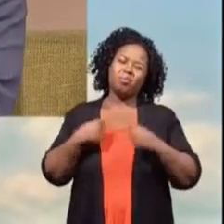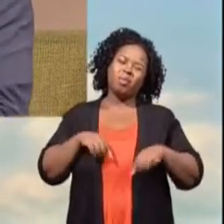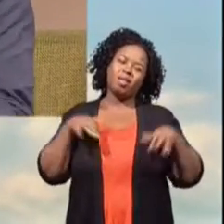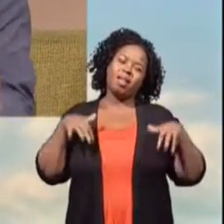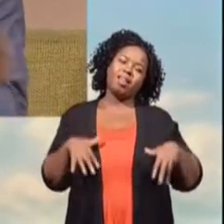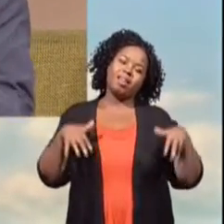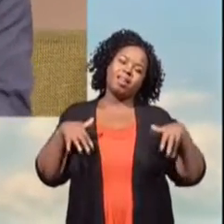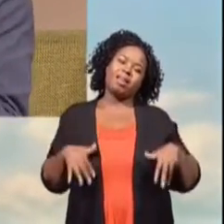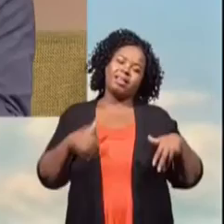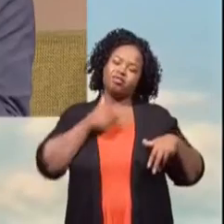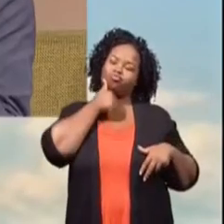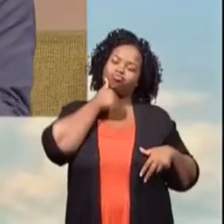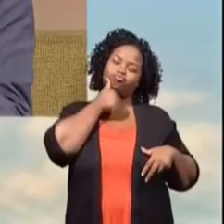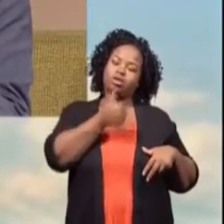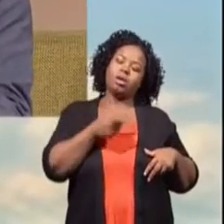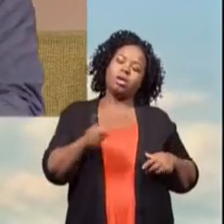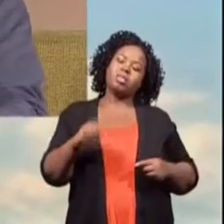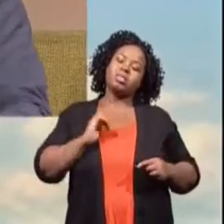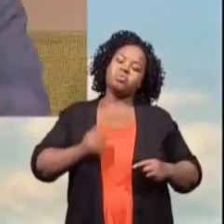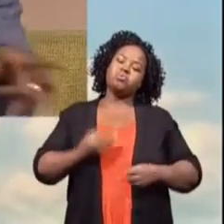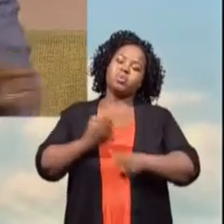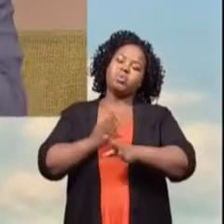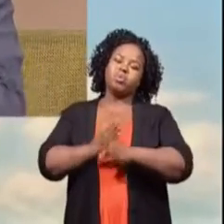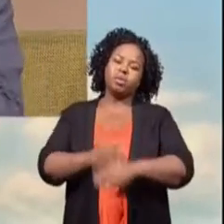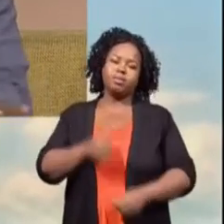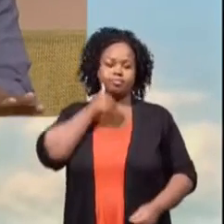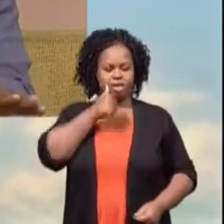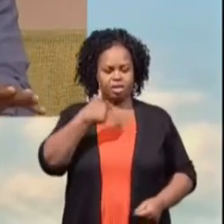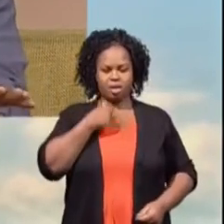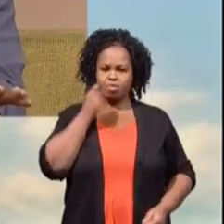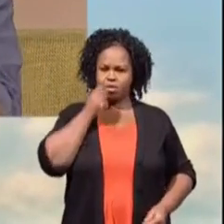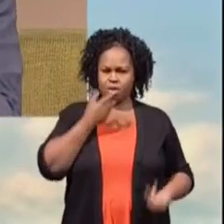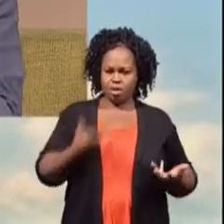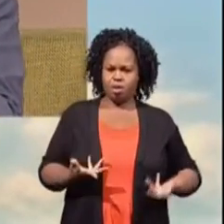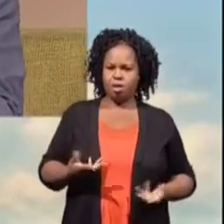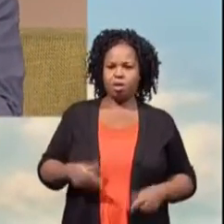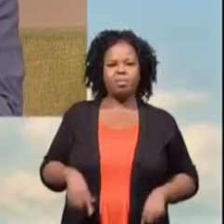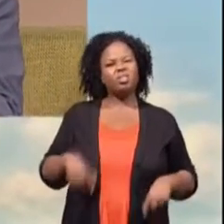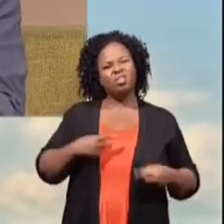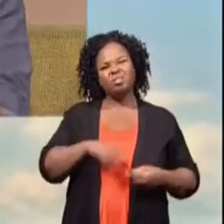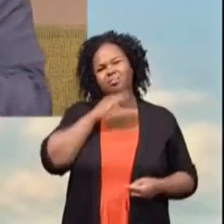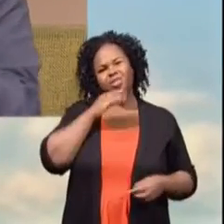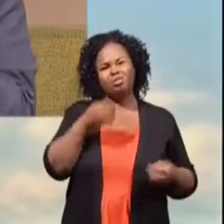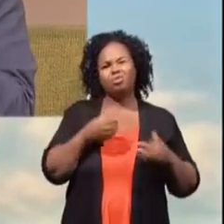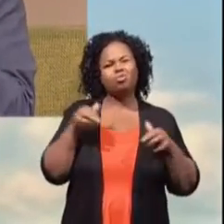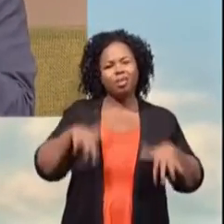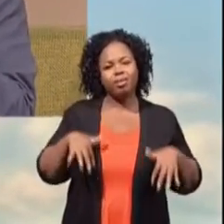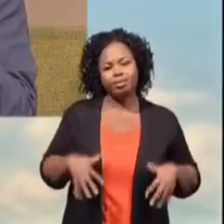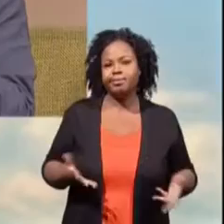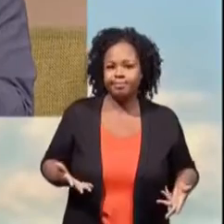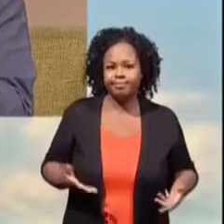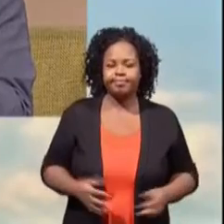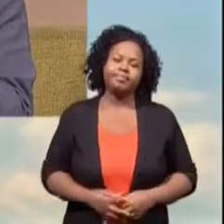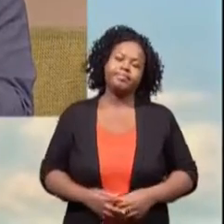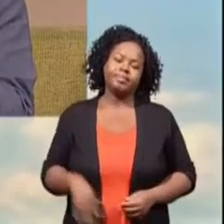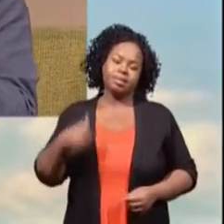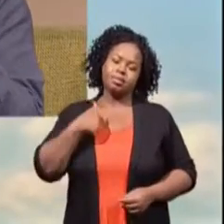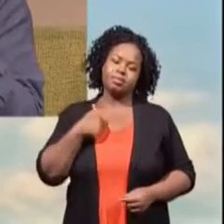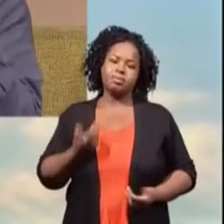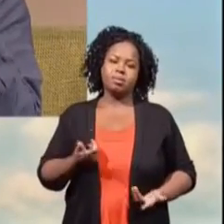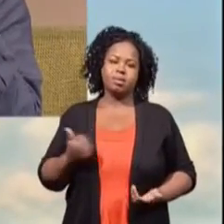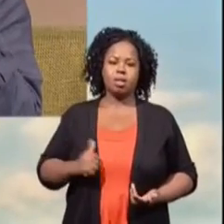isiza lokuvilapha kwethu yaba because kumnandi imindoda lana manje kanti uyatswafa grand grand